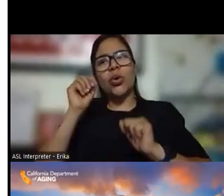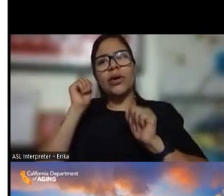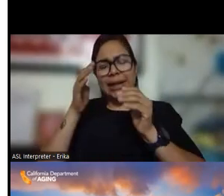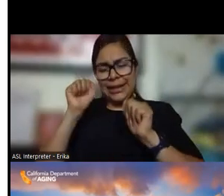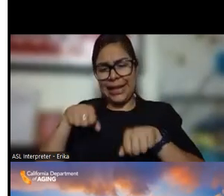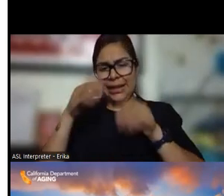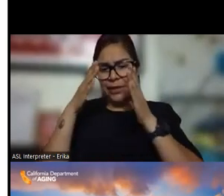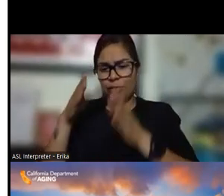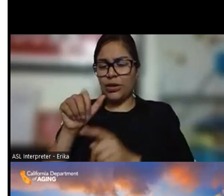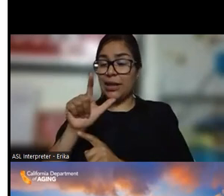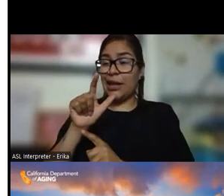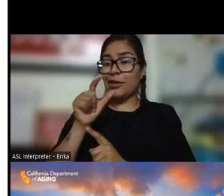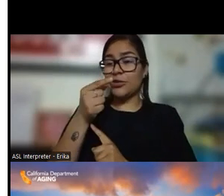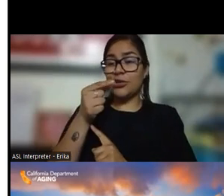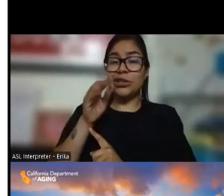LGBTQ,